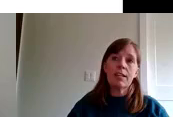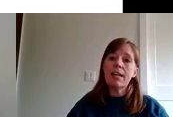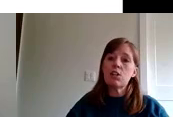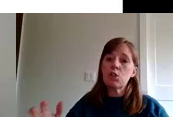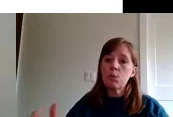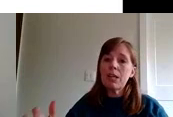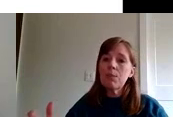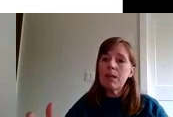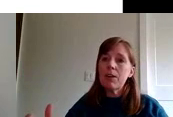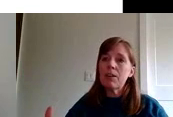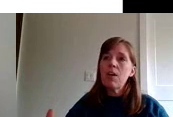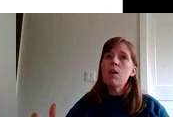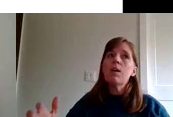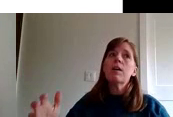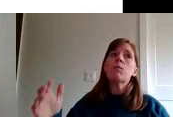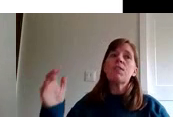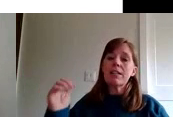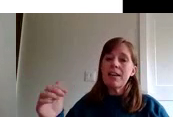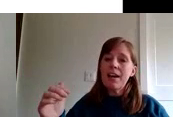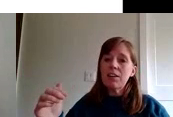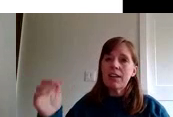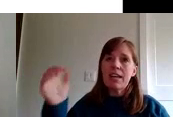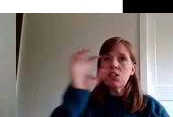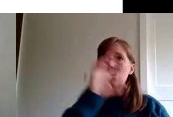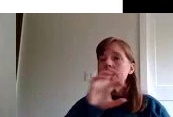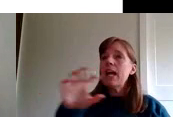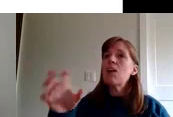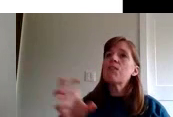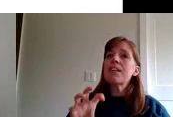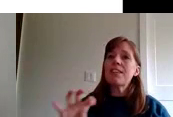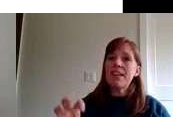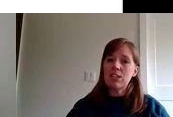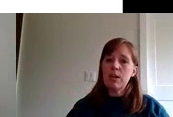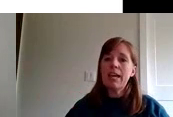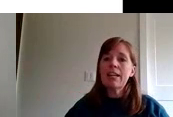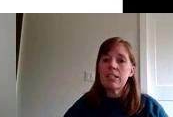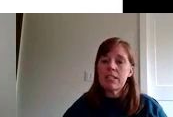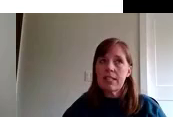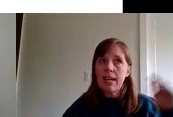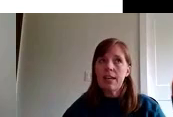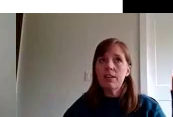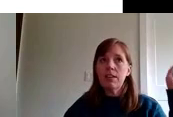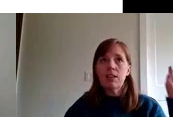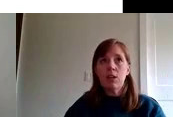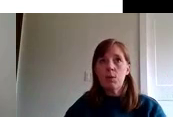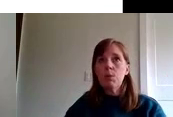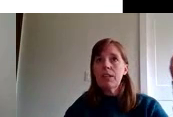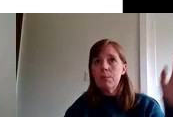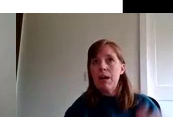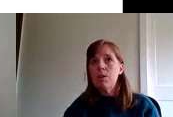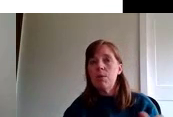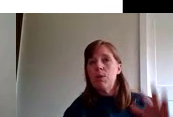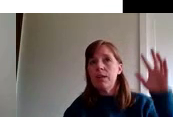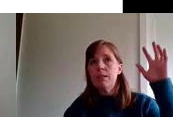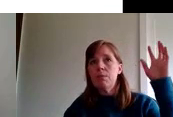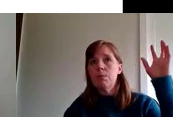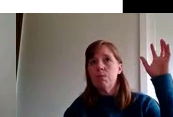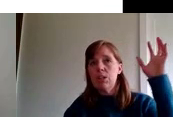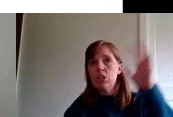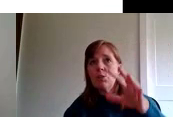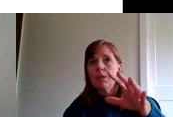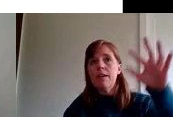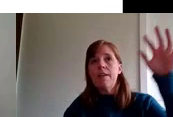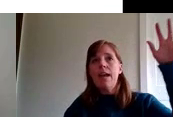slide title. Again, a screen reader without a title has to read everything, and you can't just scan. Like, we will look at a